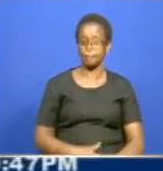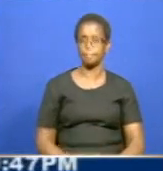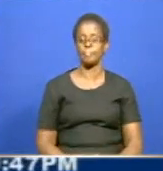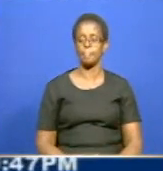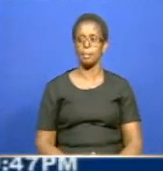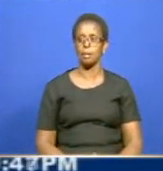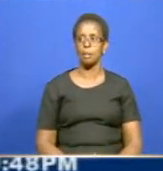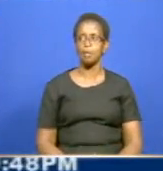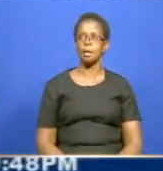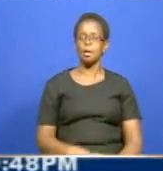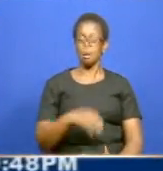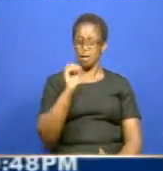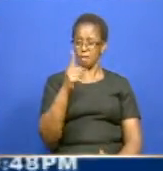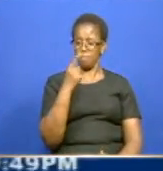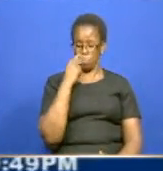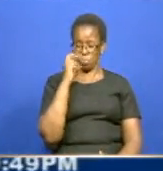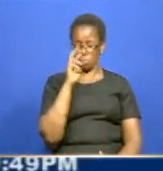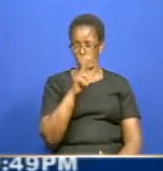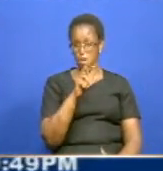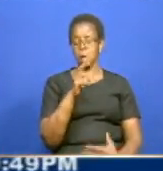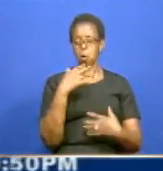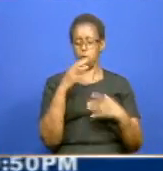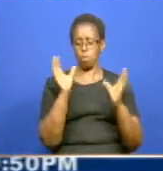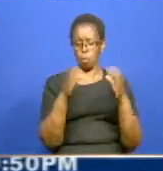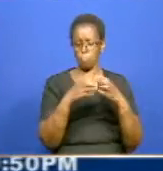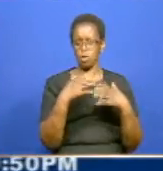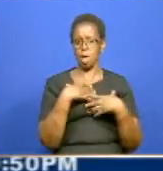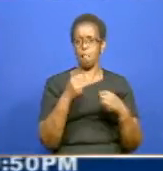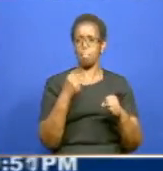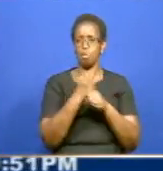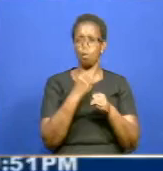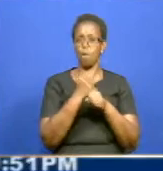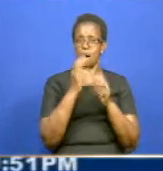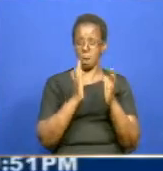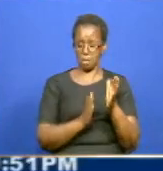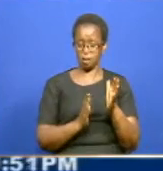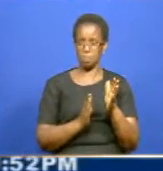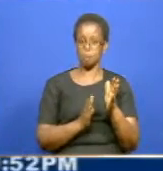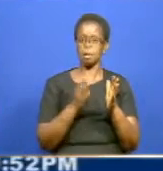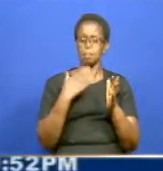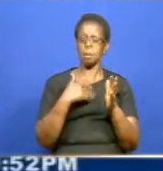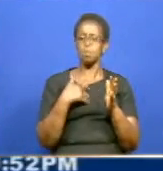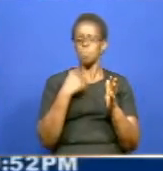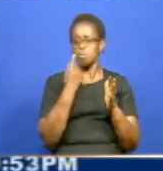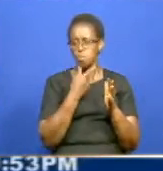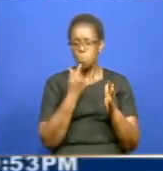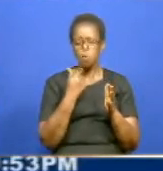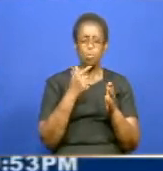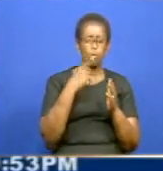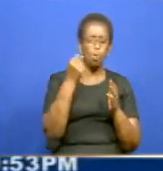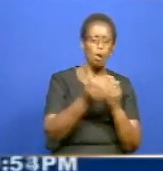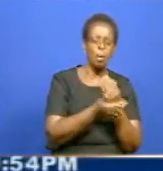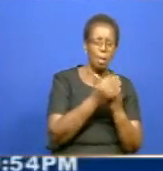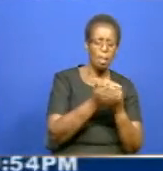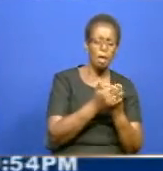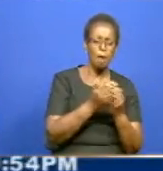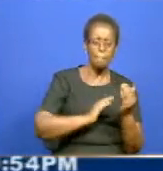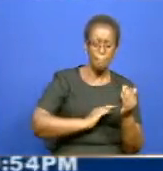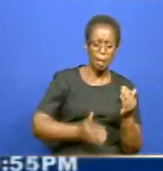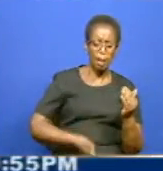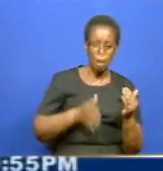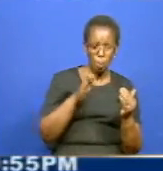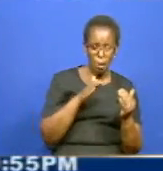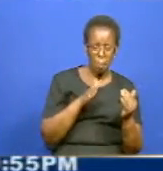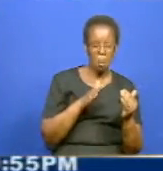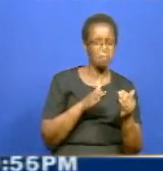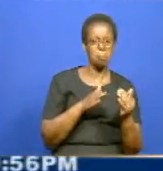the community health workers, the ones that attend to expectant mothers, you will find that they work